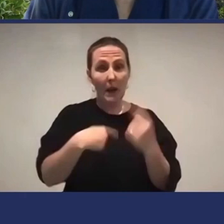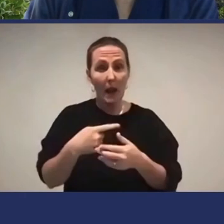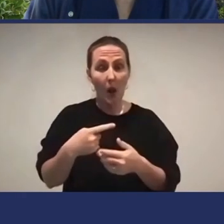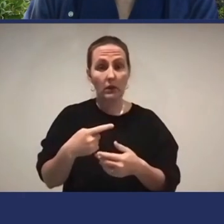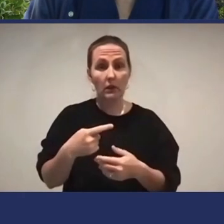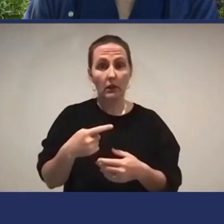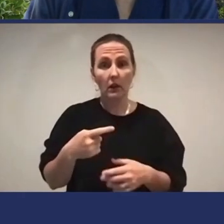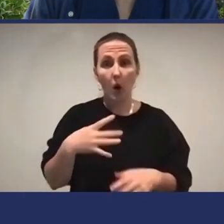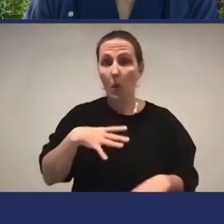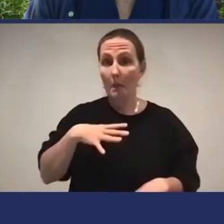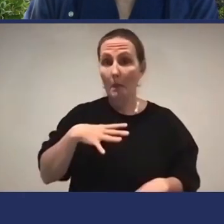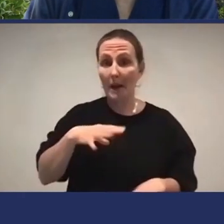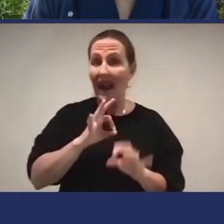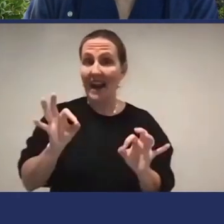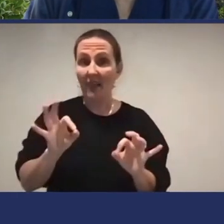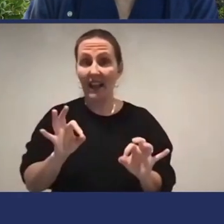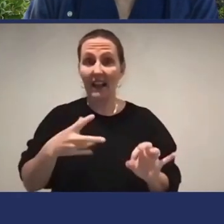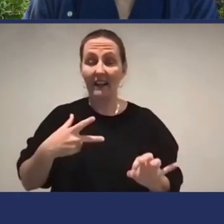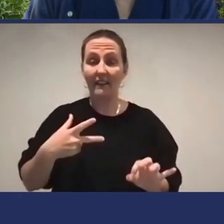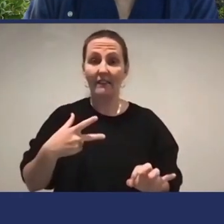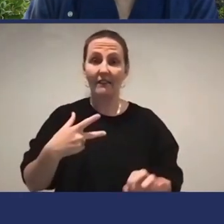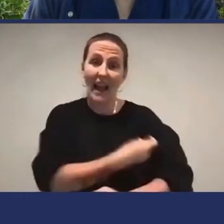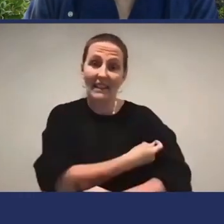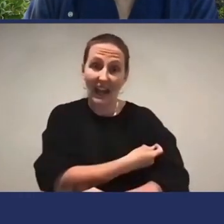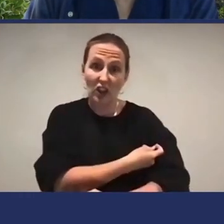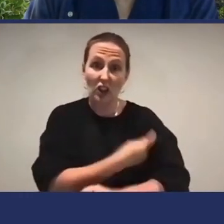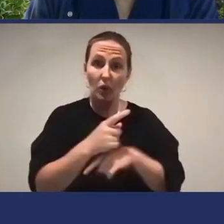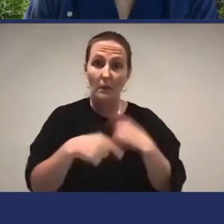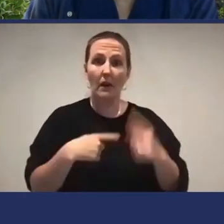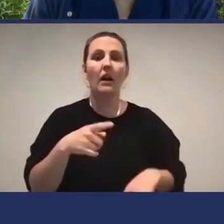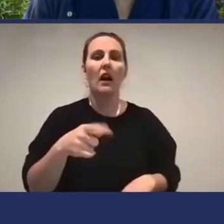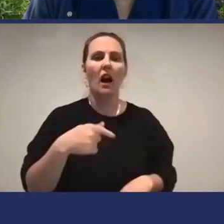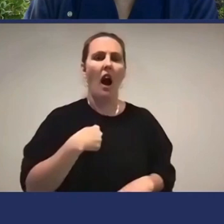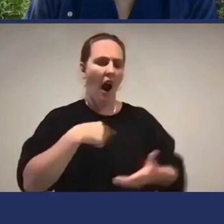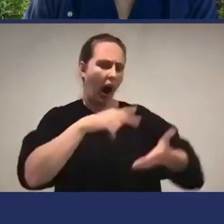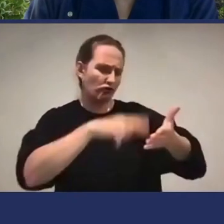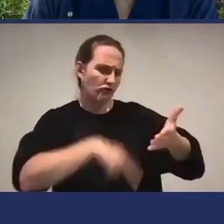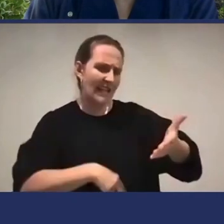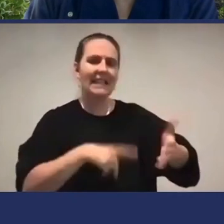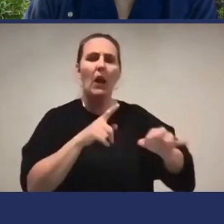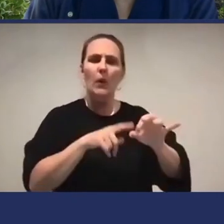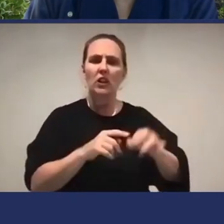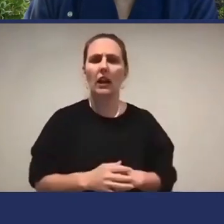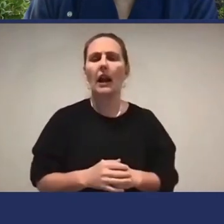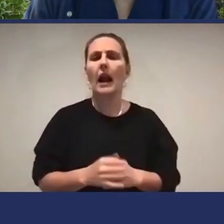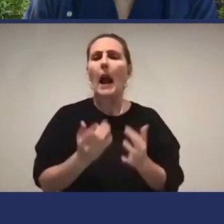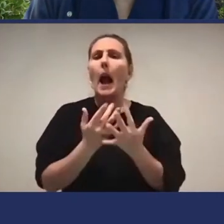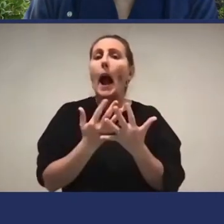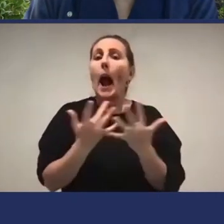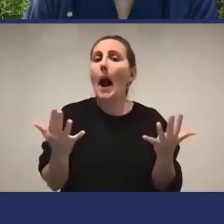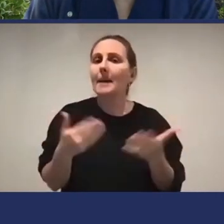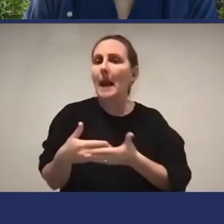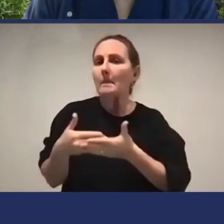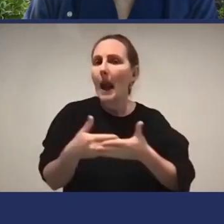So what the question is? The question, I'll read it for you verbatim and then I'll leave it to you. How many babies were born early due